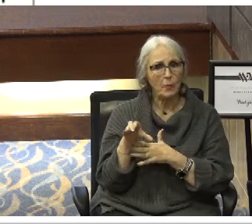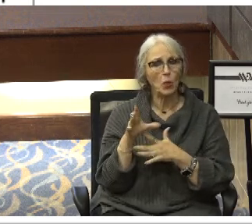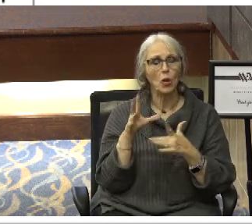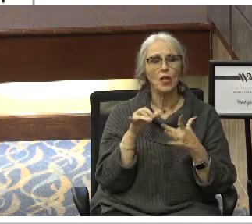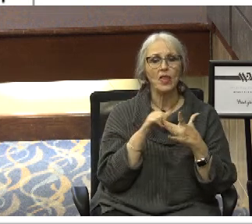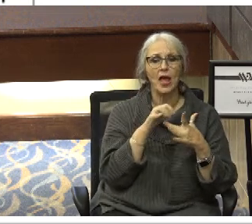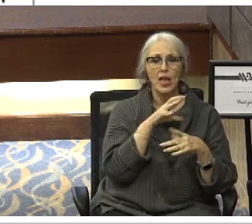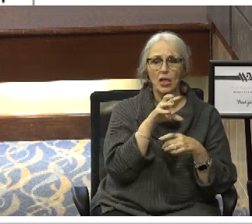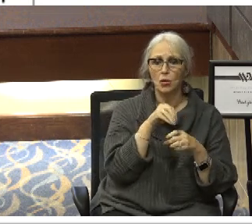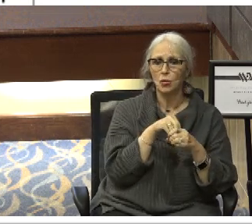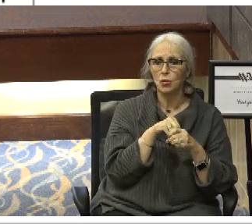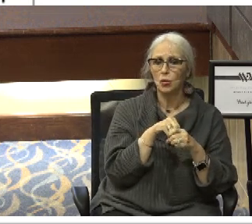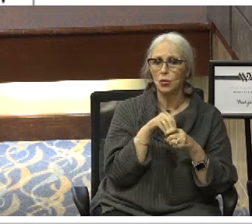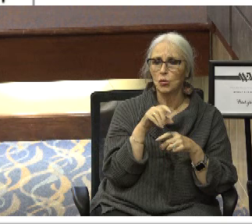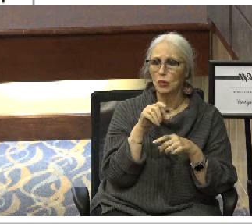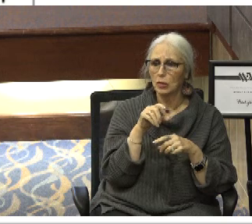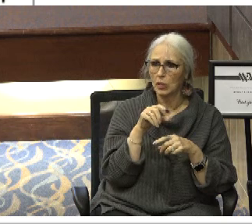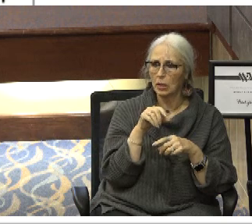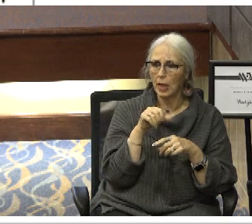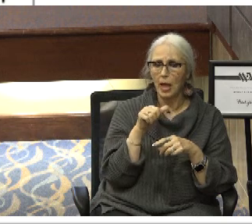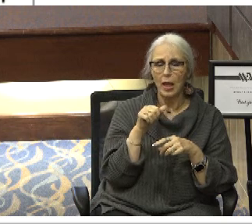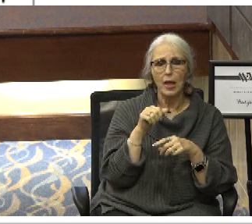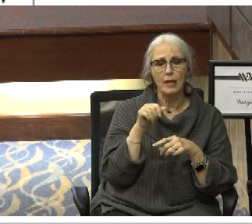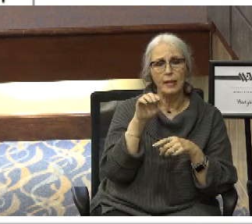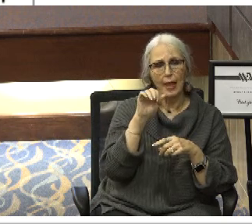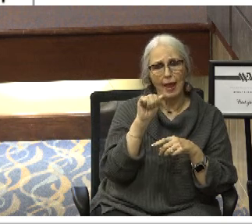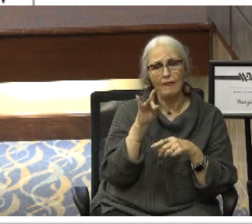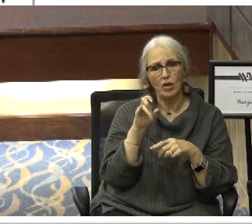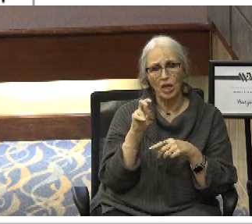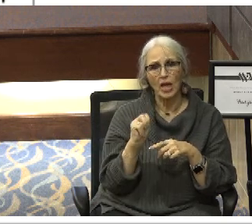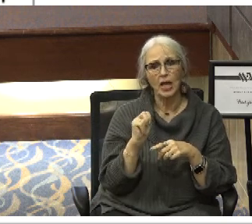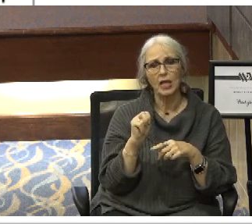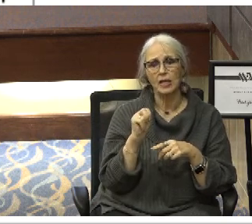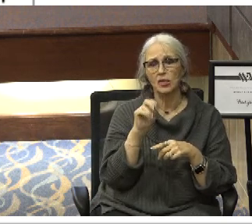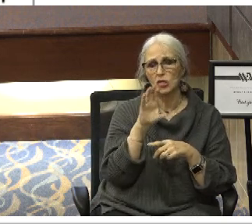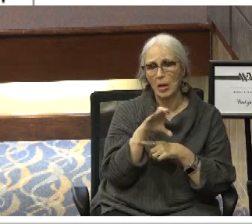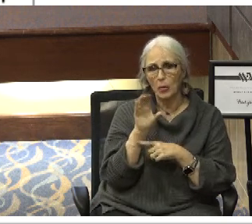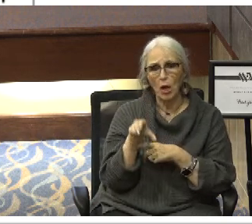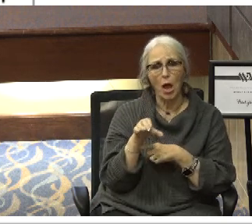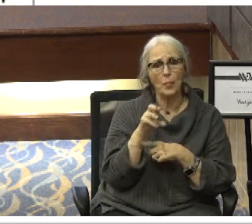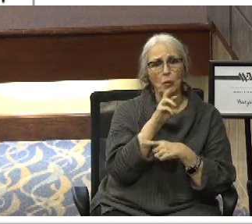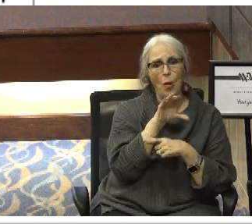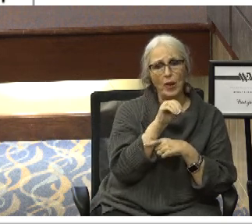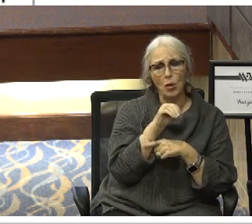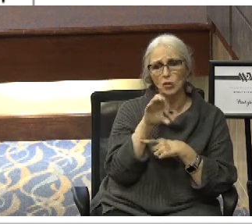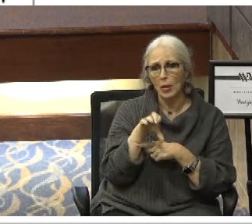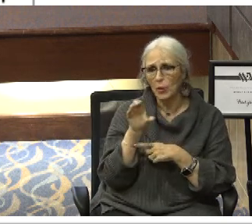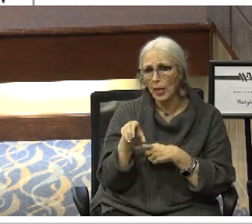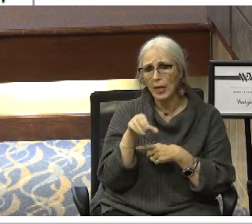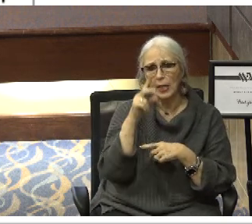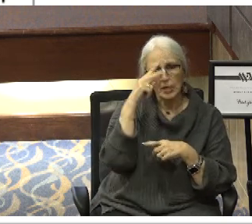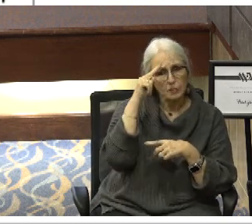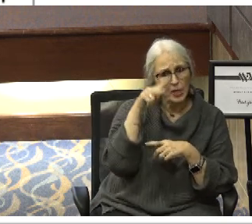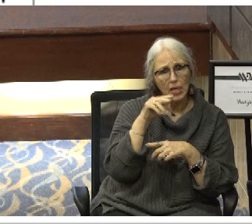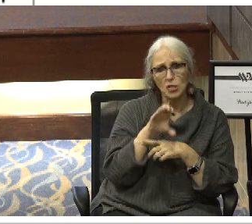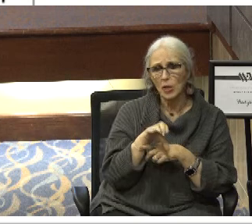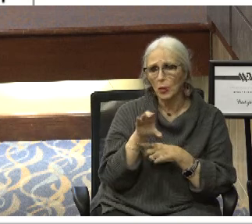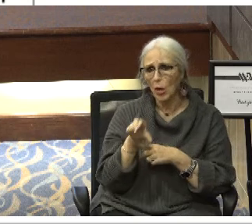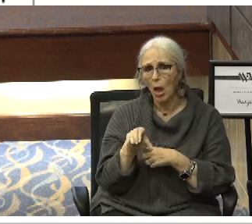the the African Chamber of Commerce, the Waco Chamber of Commerce, Hispanic Chamber of Commerce as